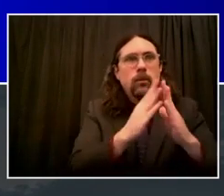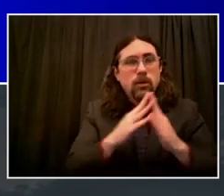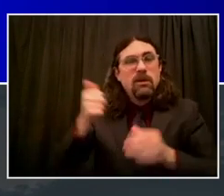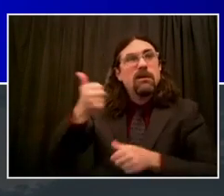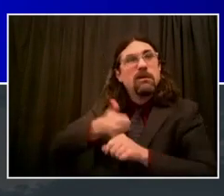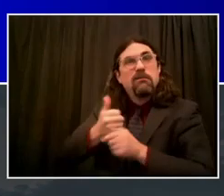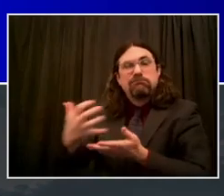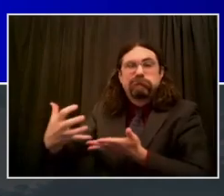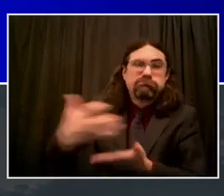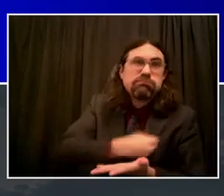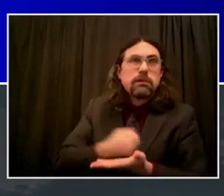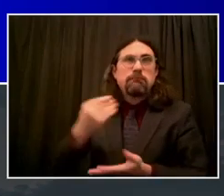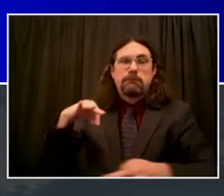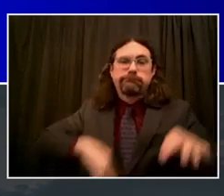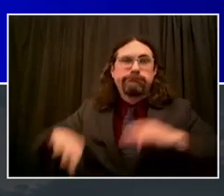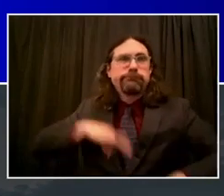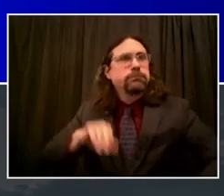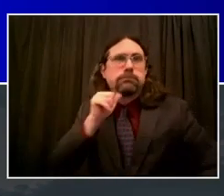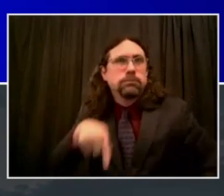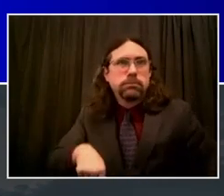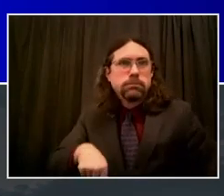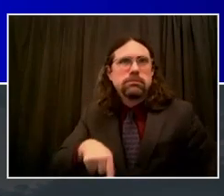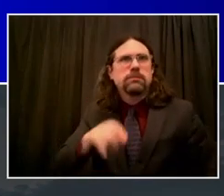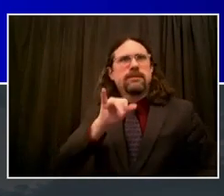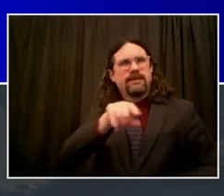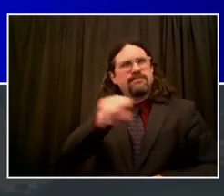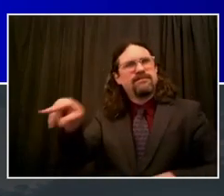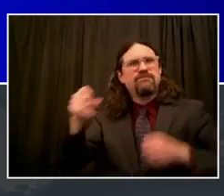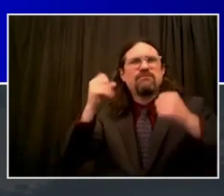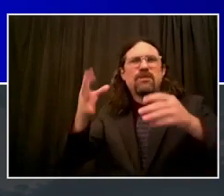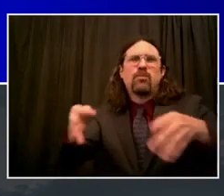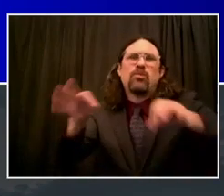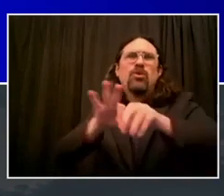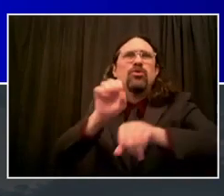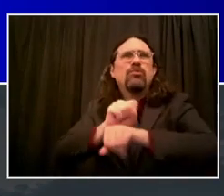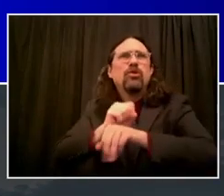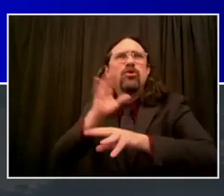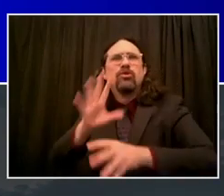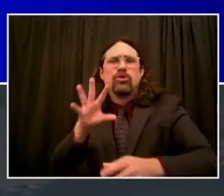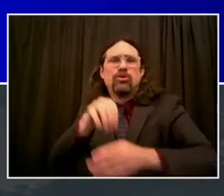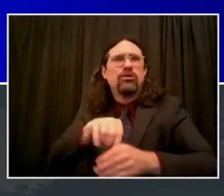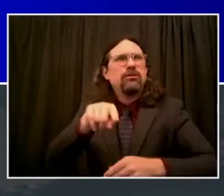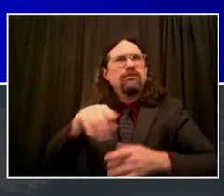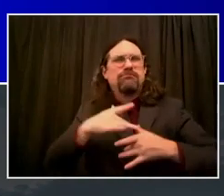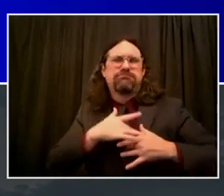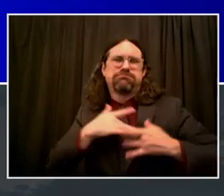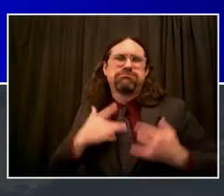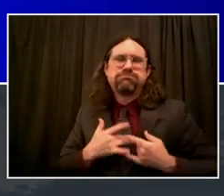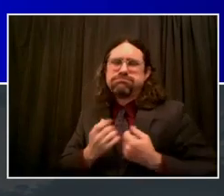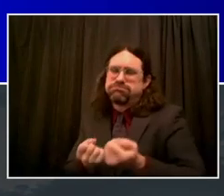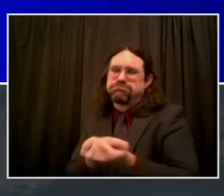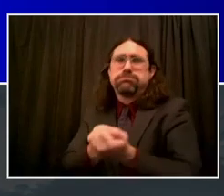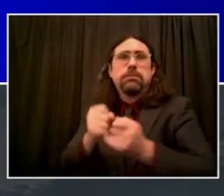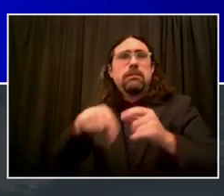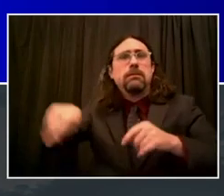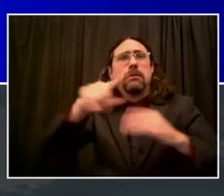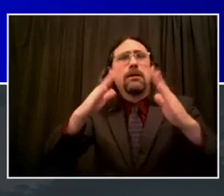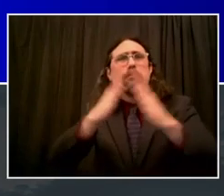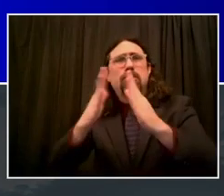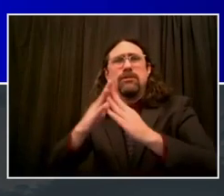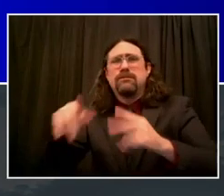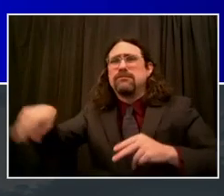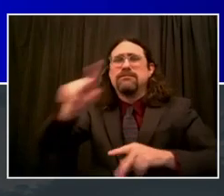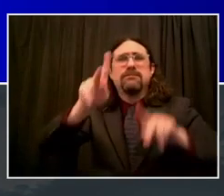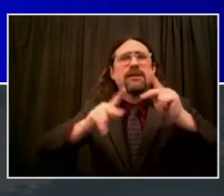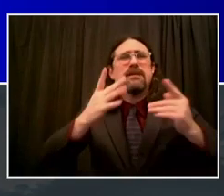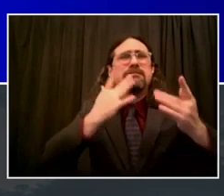there making sure that no one was left behind, making sure people were taken care of. This is part of what makes New York City so strong and